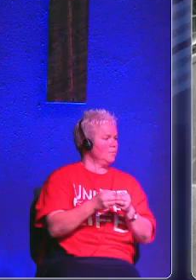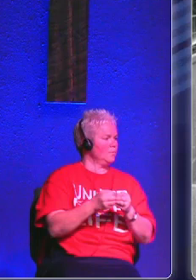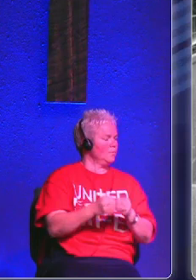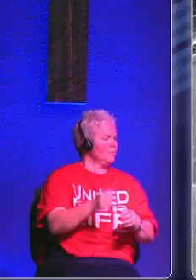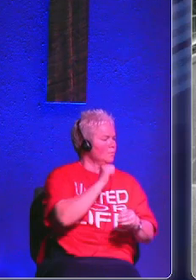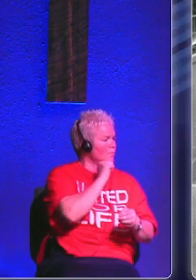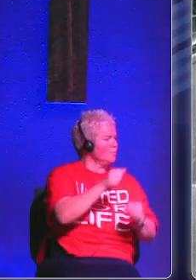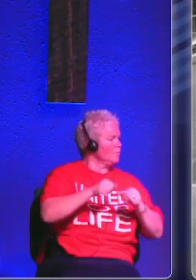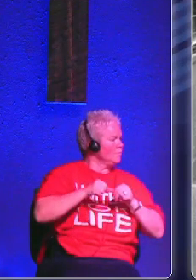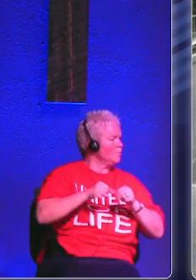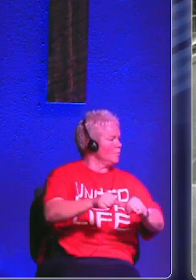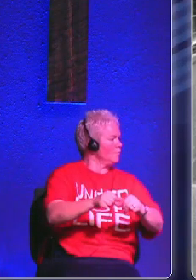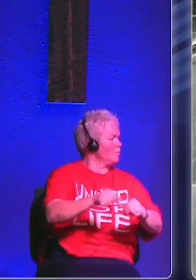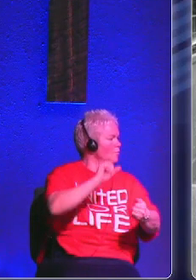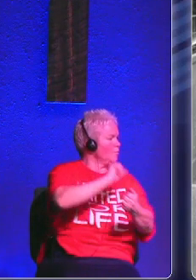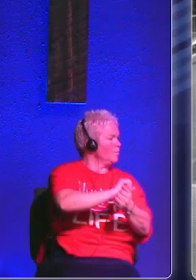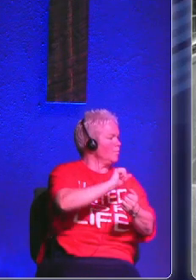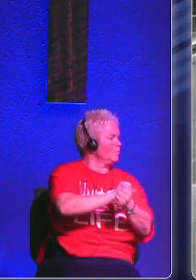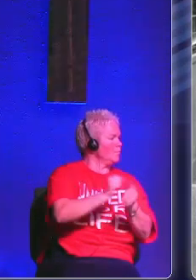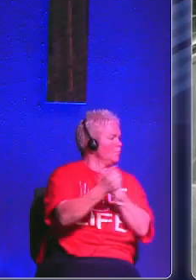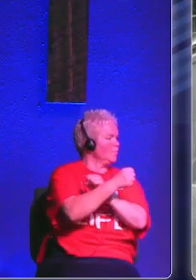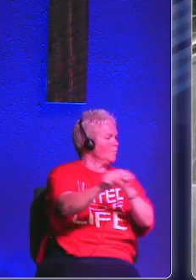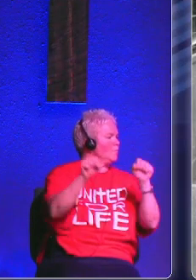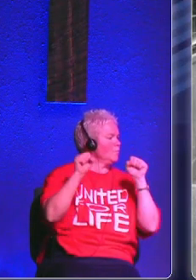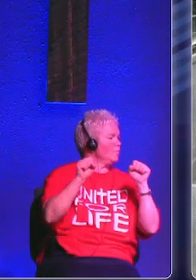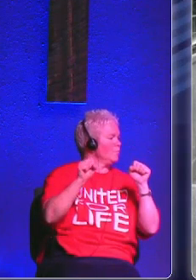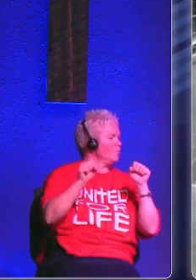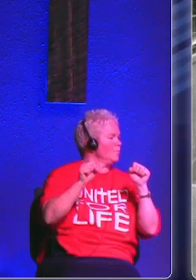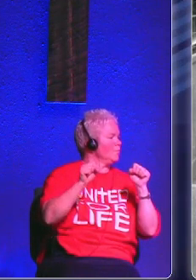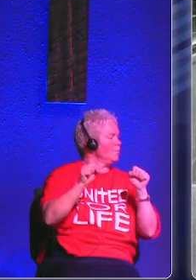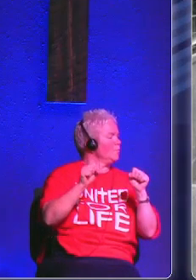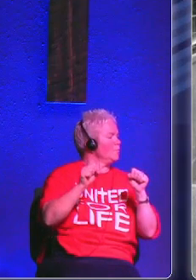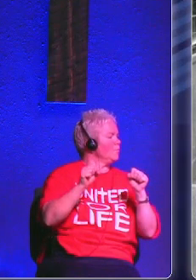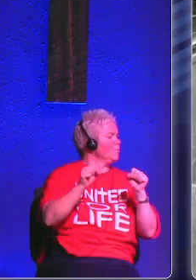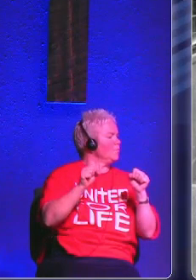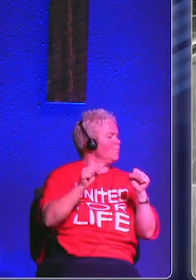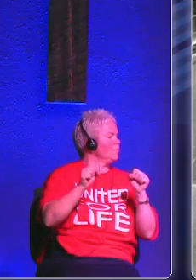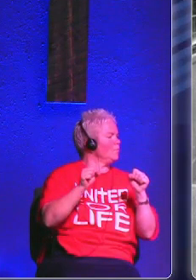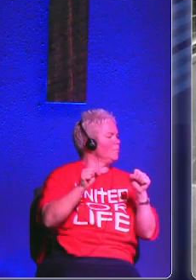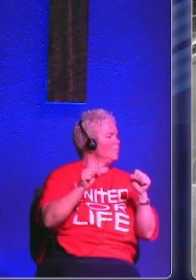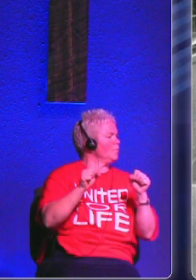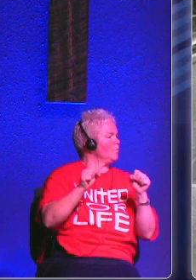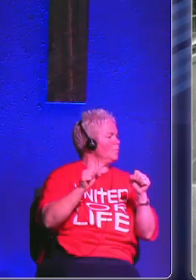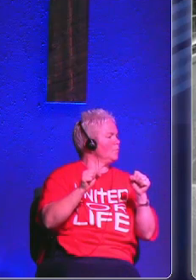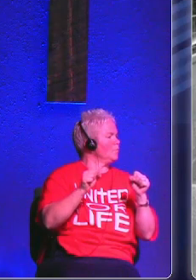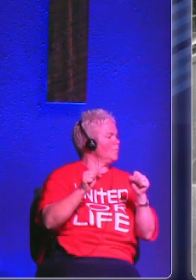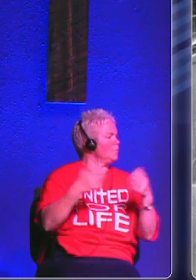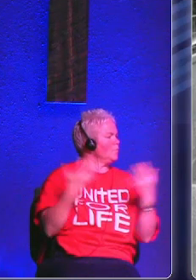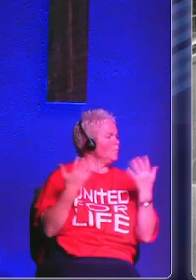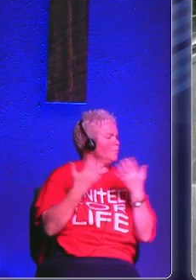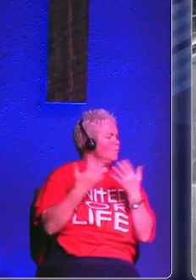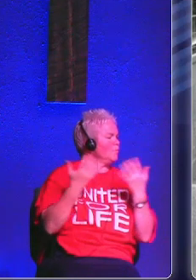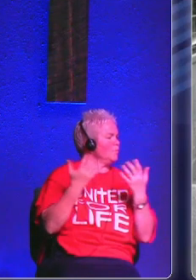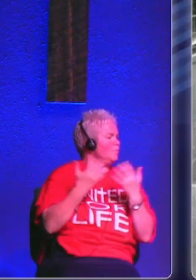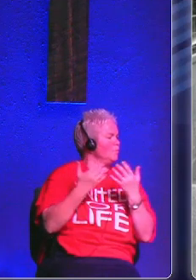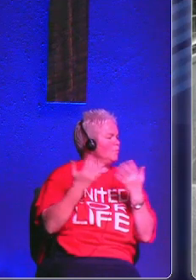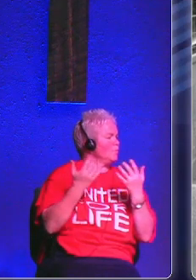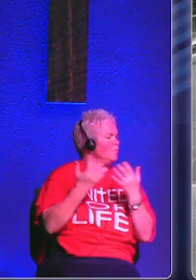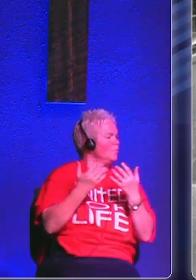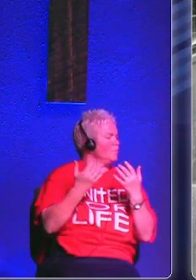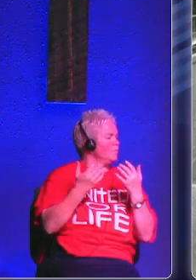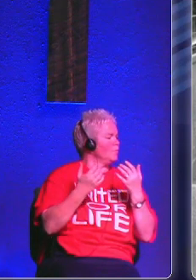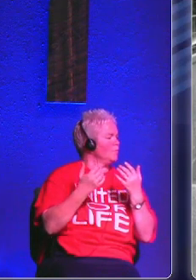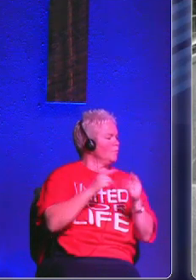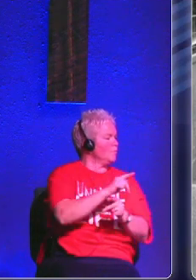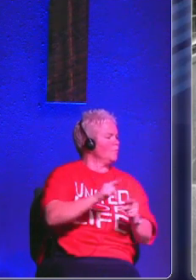effect. Actively pursue spiritual maturity with awe-inspired fear and trembling, using